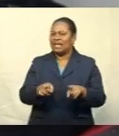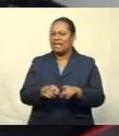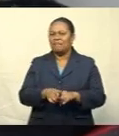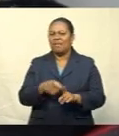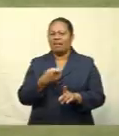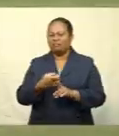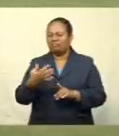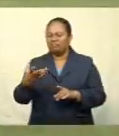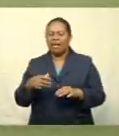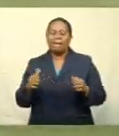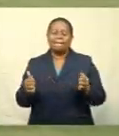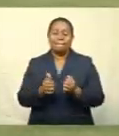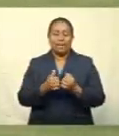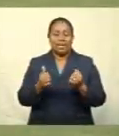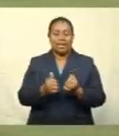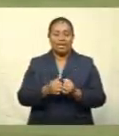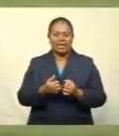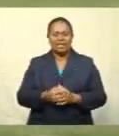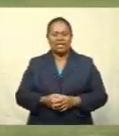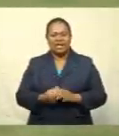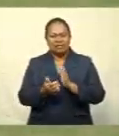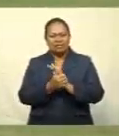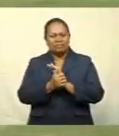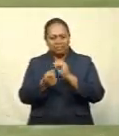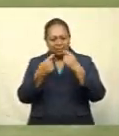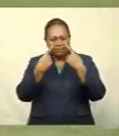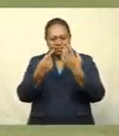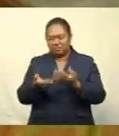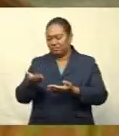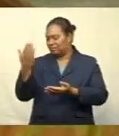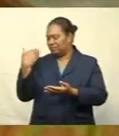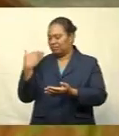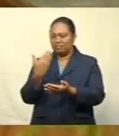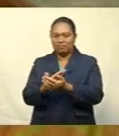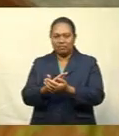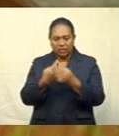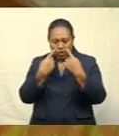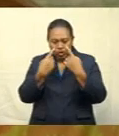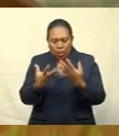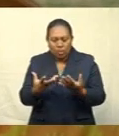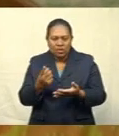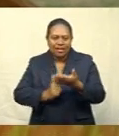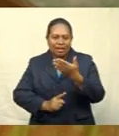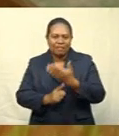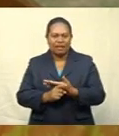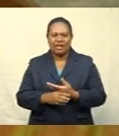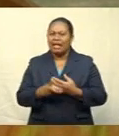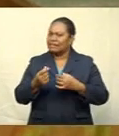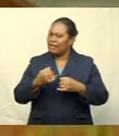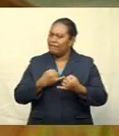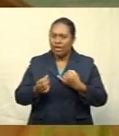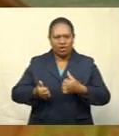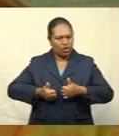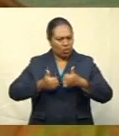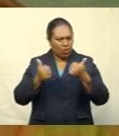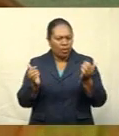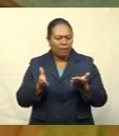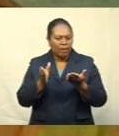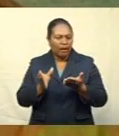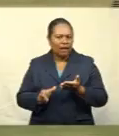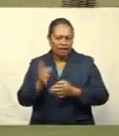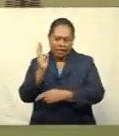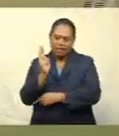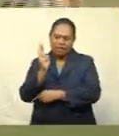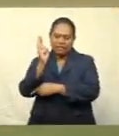have seen many raw talent during past week's competition. There are some very good young players that have also represented